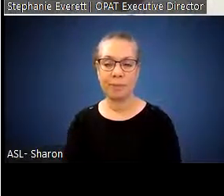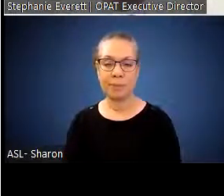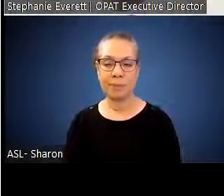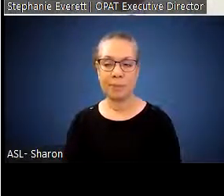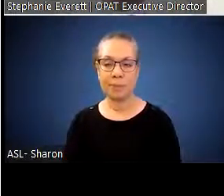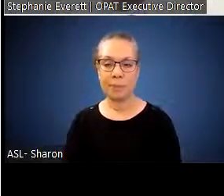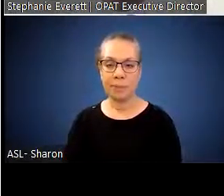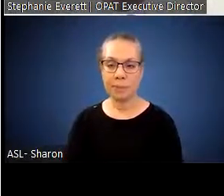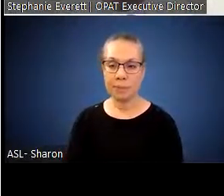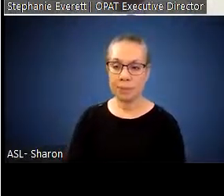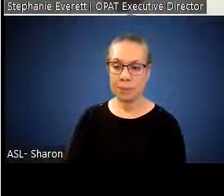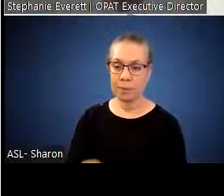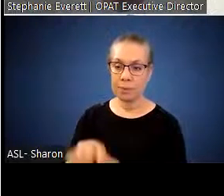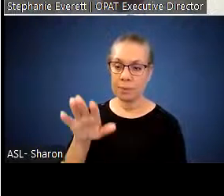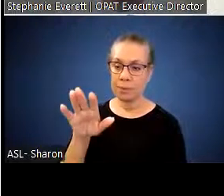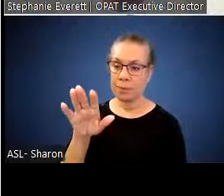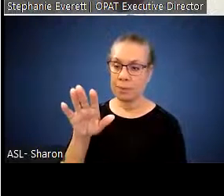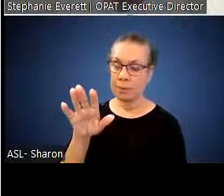Commissioner Alvarez.